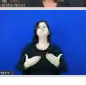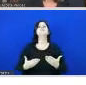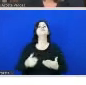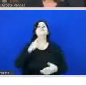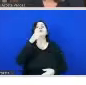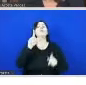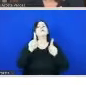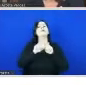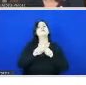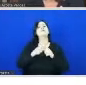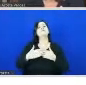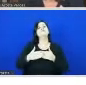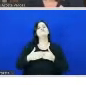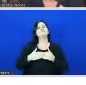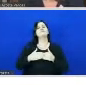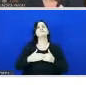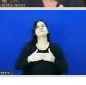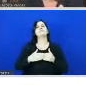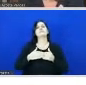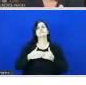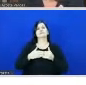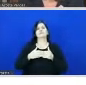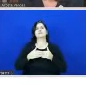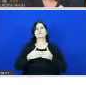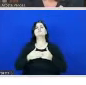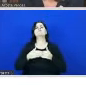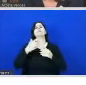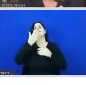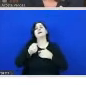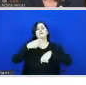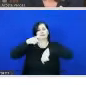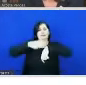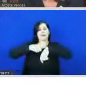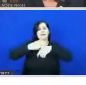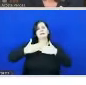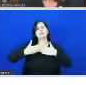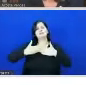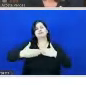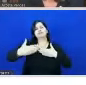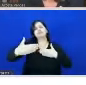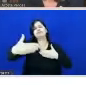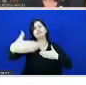Thank you so much. May I ask that same question now to Myrna as well?